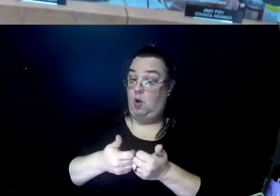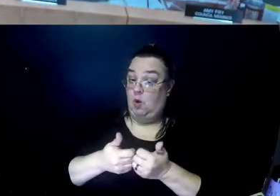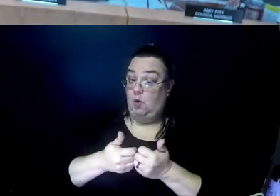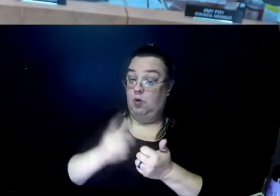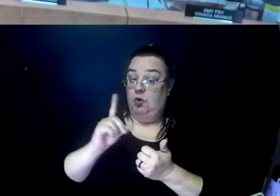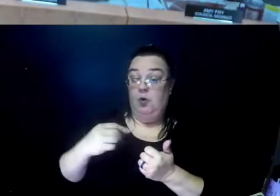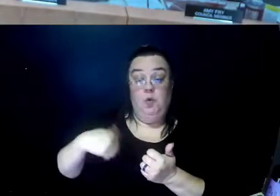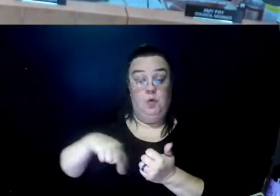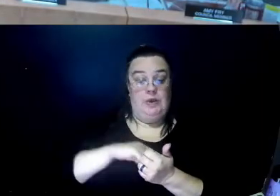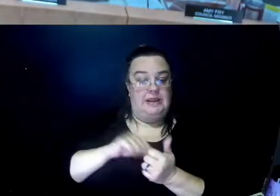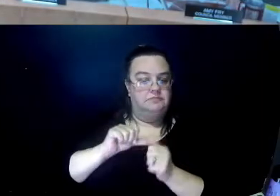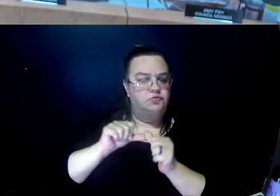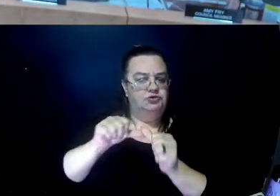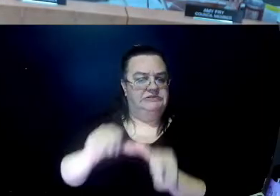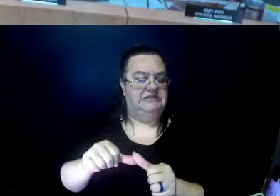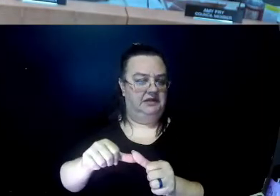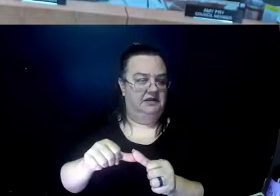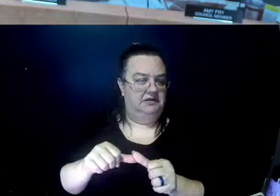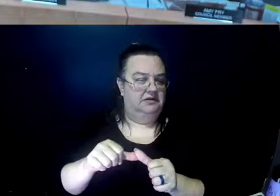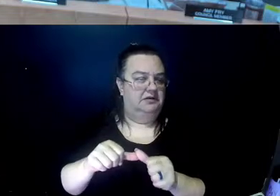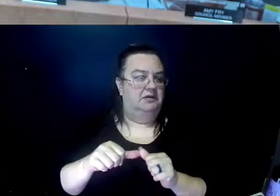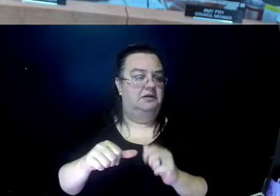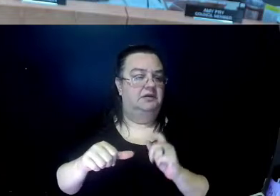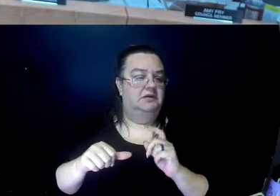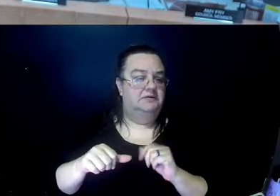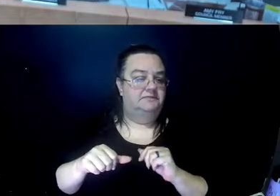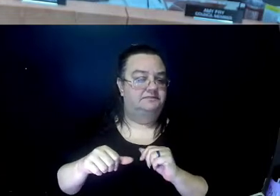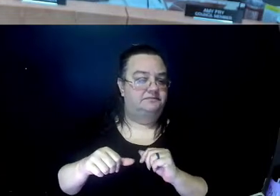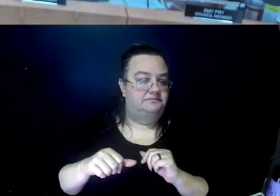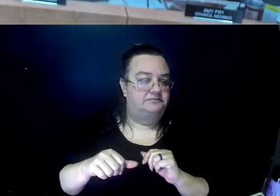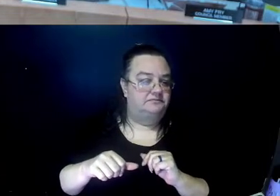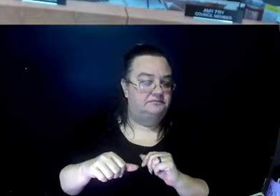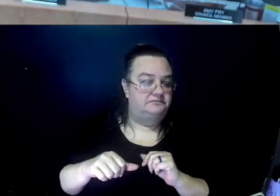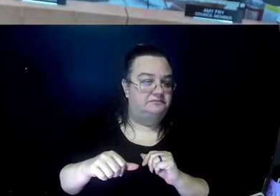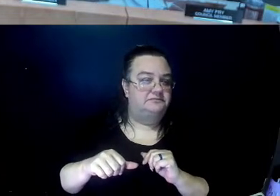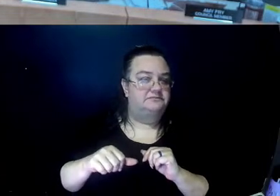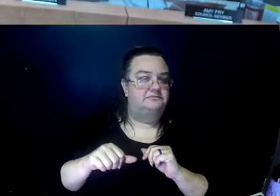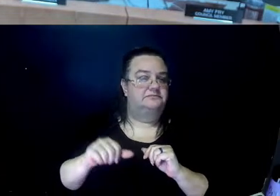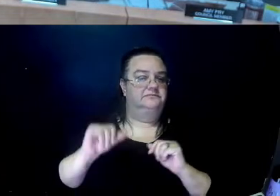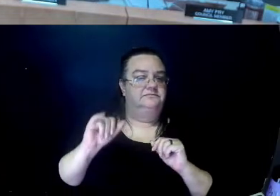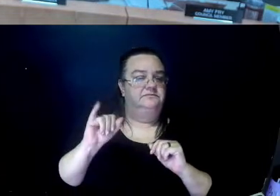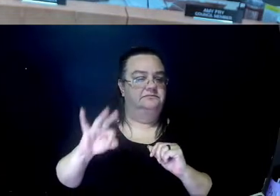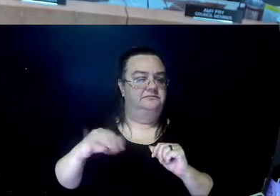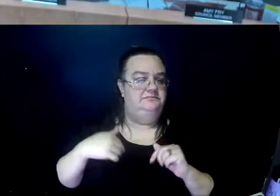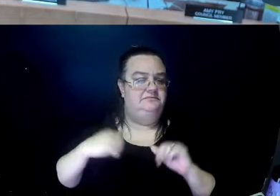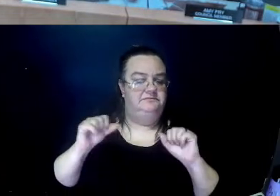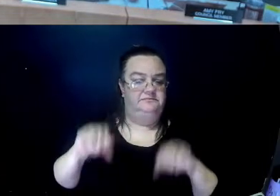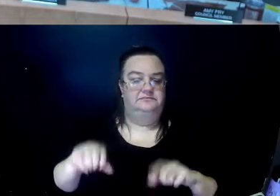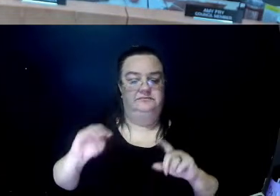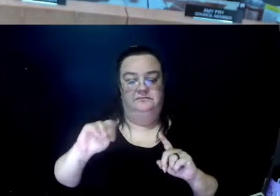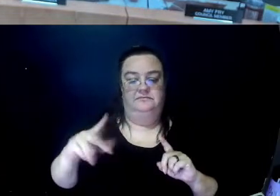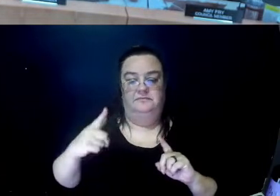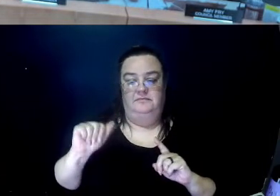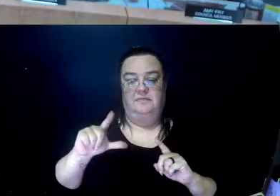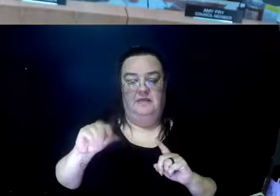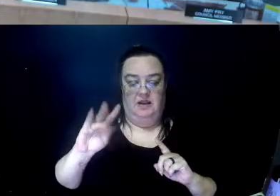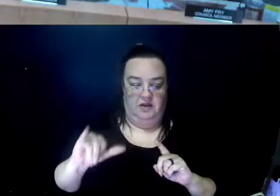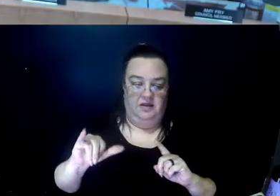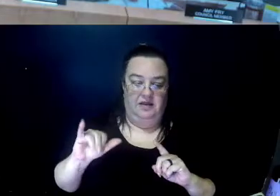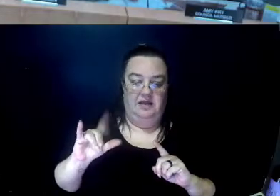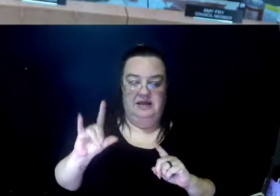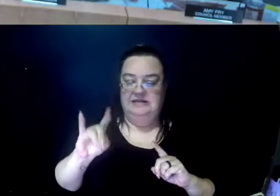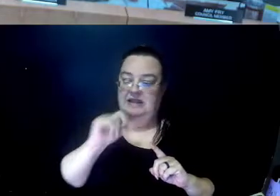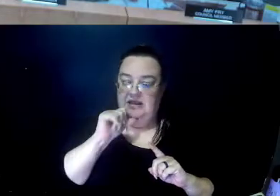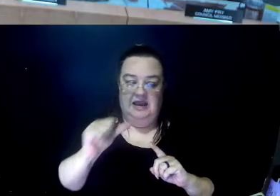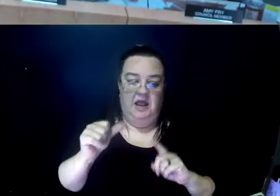we proceed? Clearly, Mr. we're- Mayor, if I may. Yes. Mr. Galloway did want me to inform Mayor and Council that he